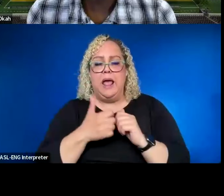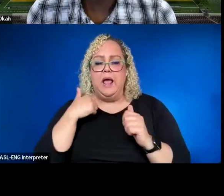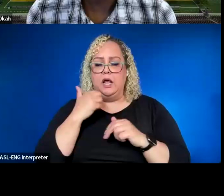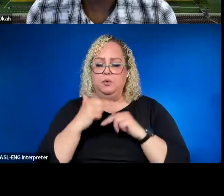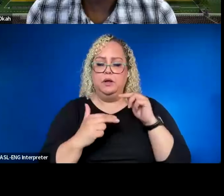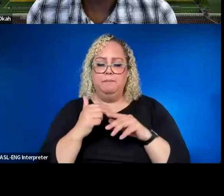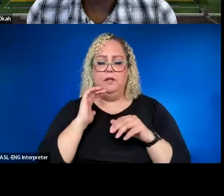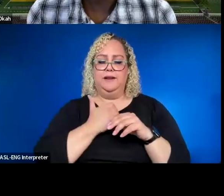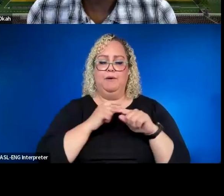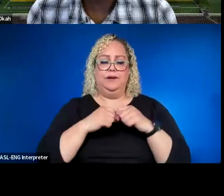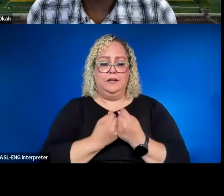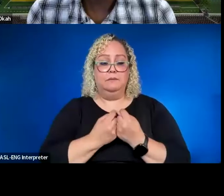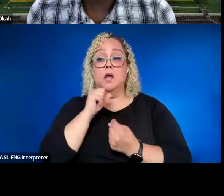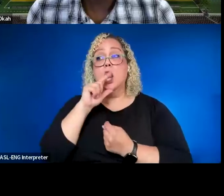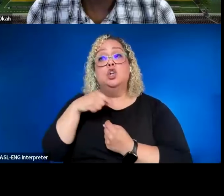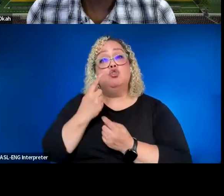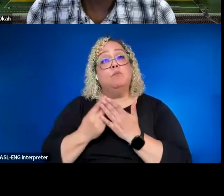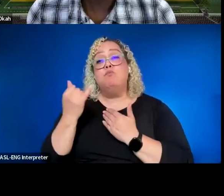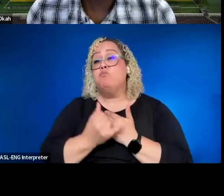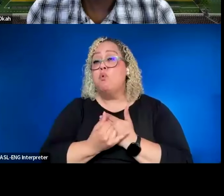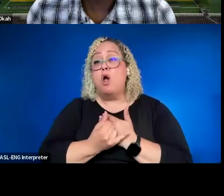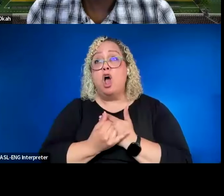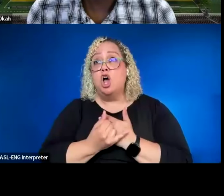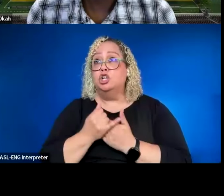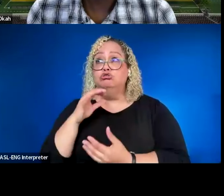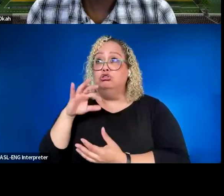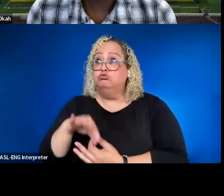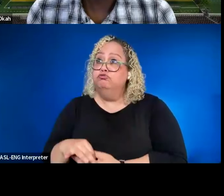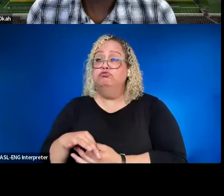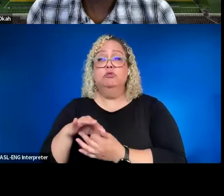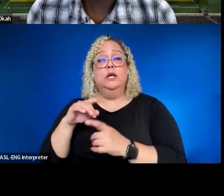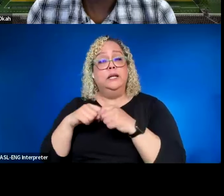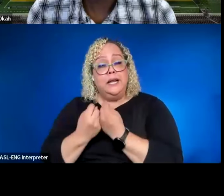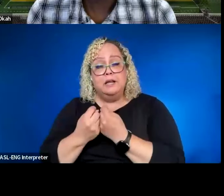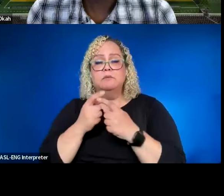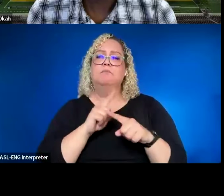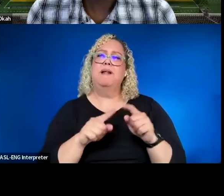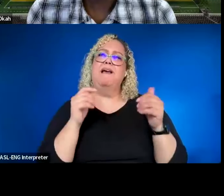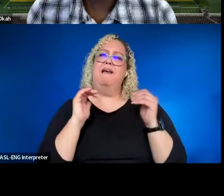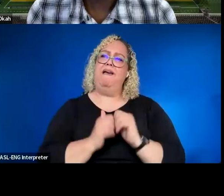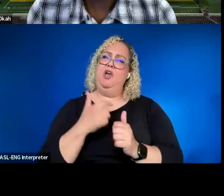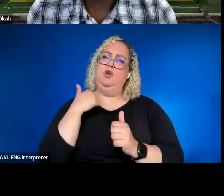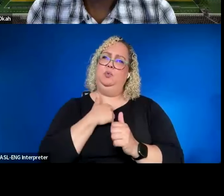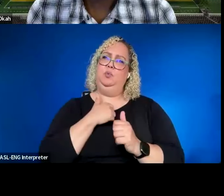project-based teams, but ways to really build multi-level relationships with our community partners.